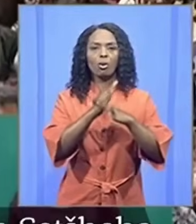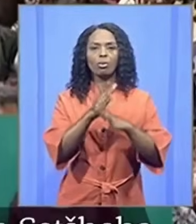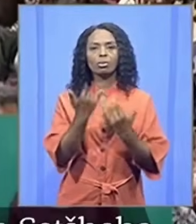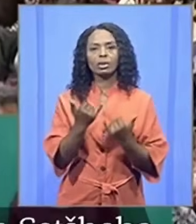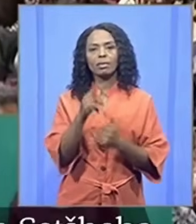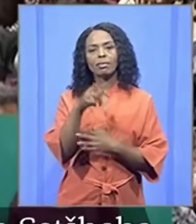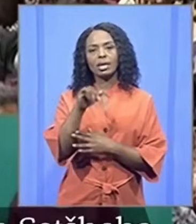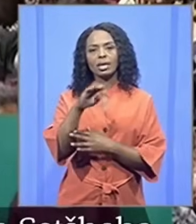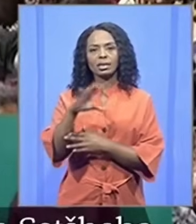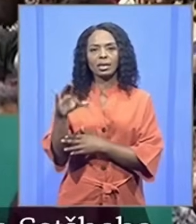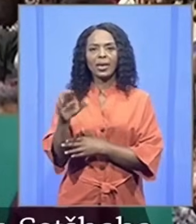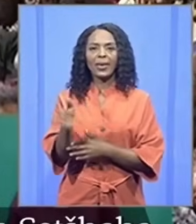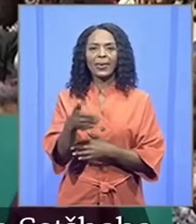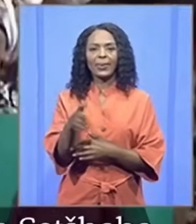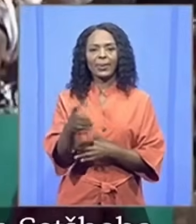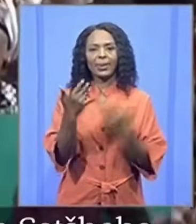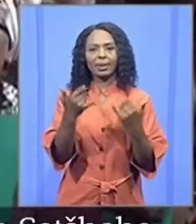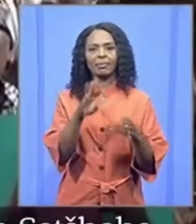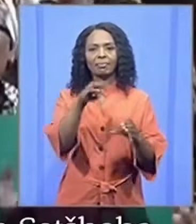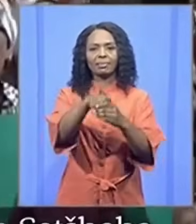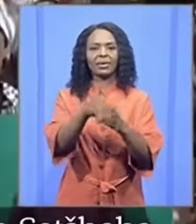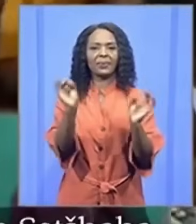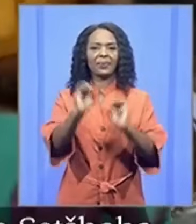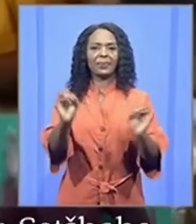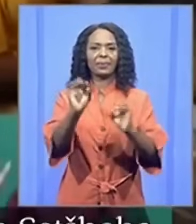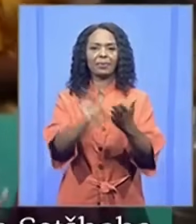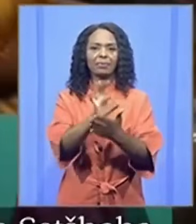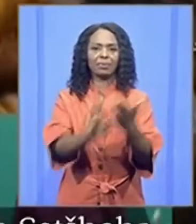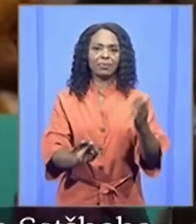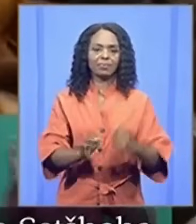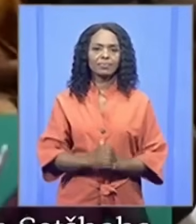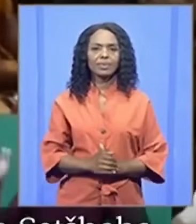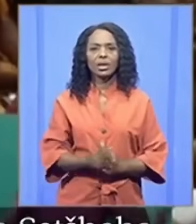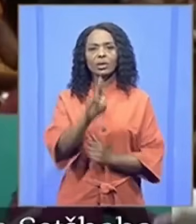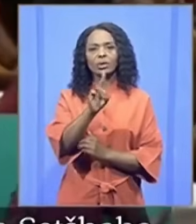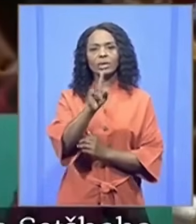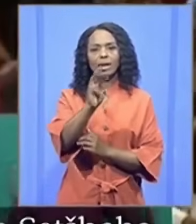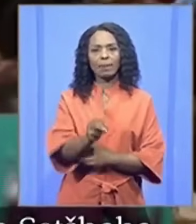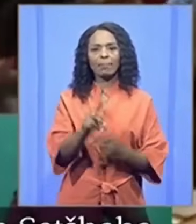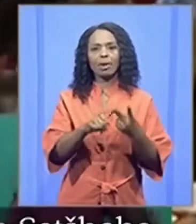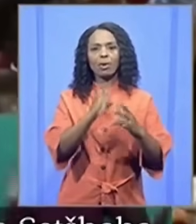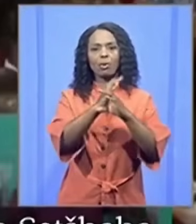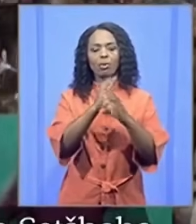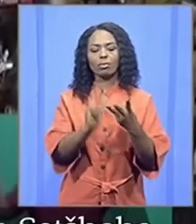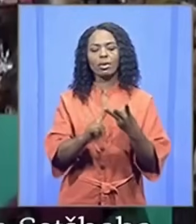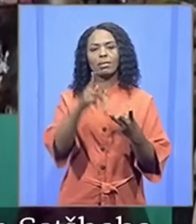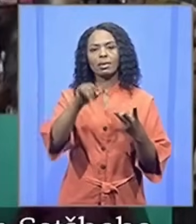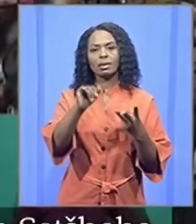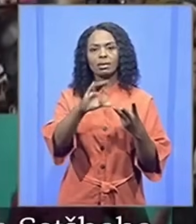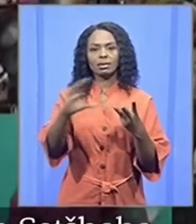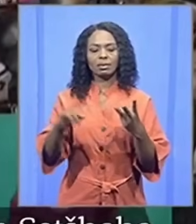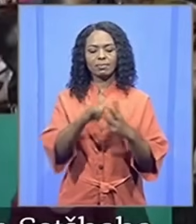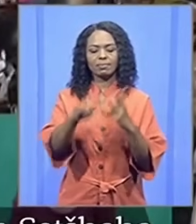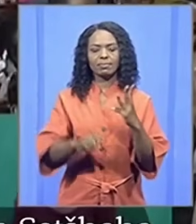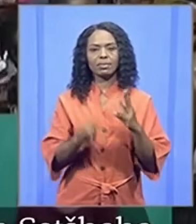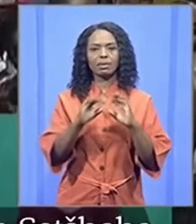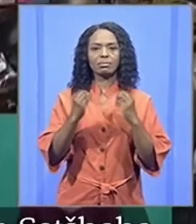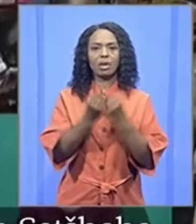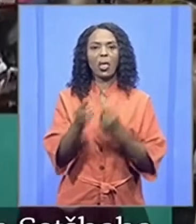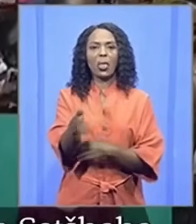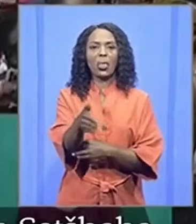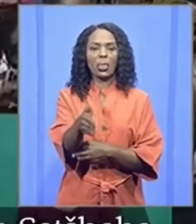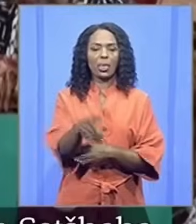le PAC ao a kgathilego tema lenaneong la go bouta. UTM, COPE le PAC ba be ba se